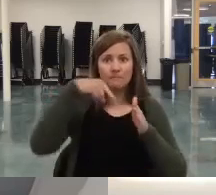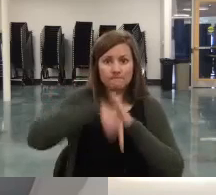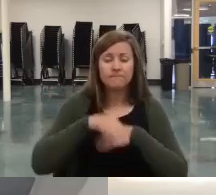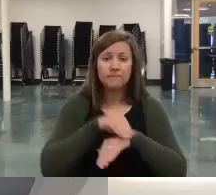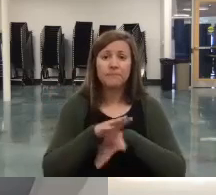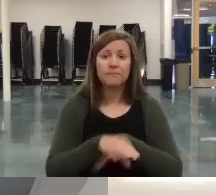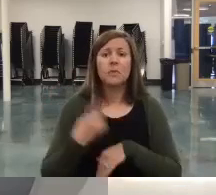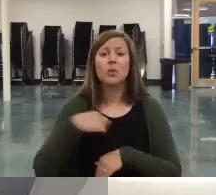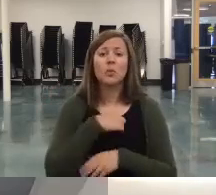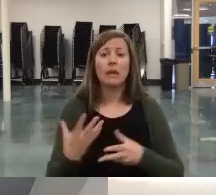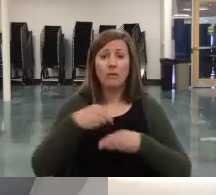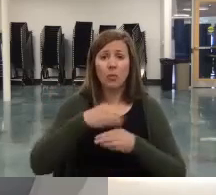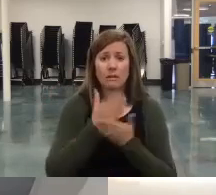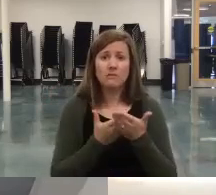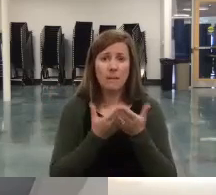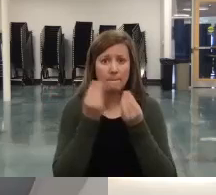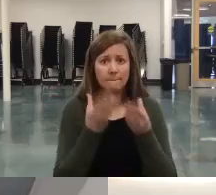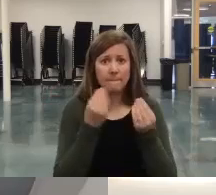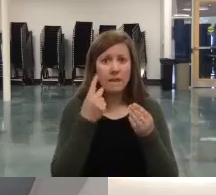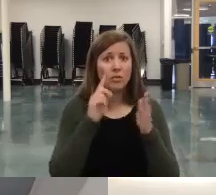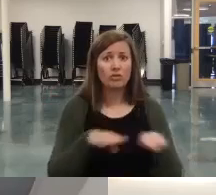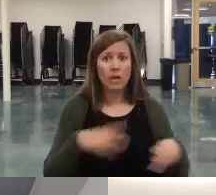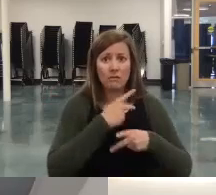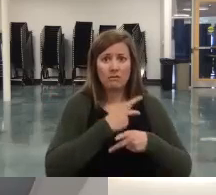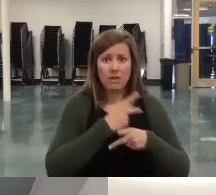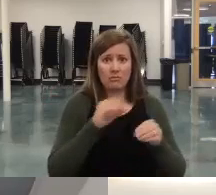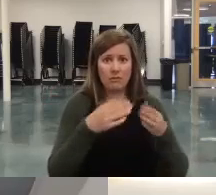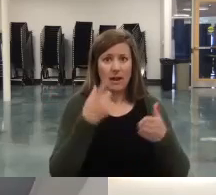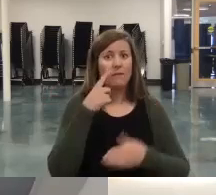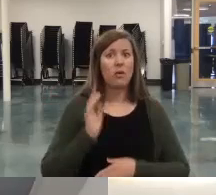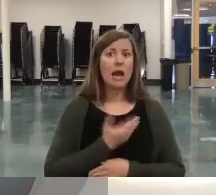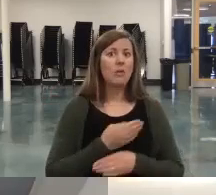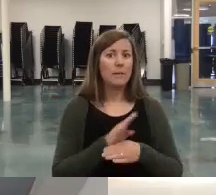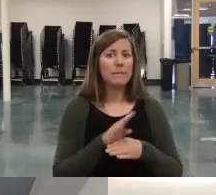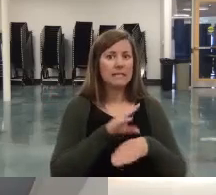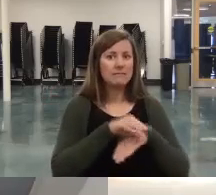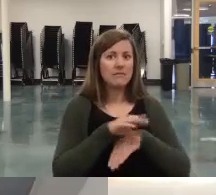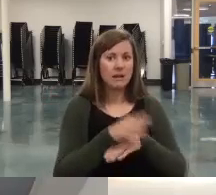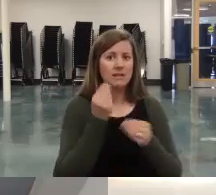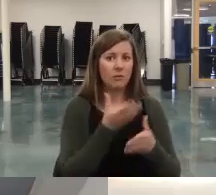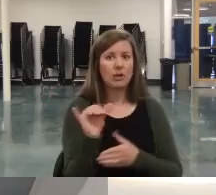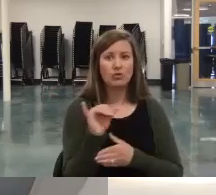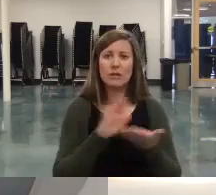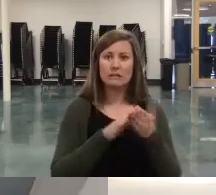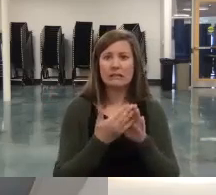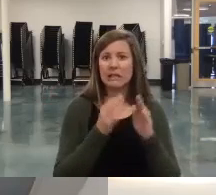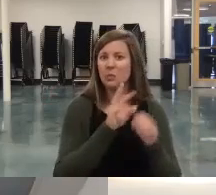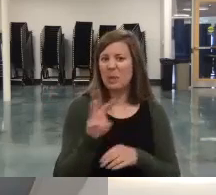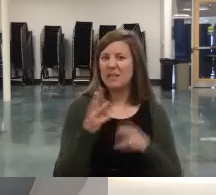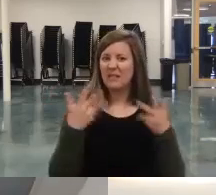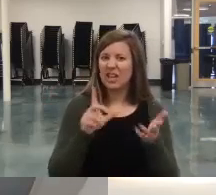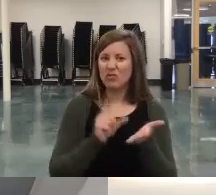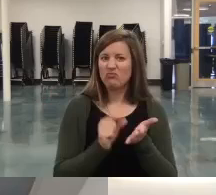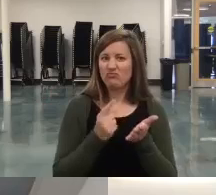did include guidance for child care providers in our business guidance document on the city's website that was released a couple weeks ago.